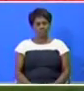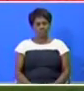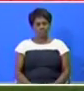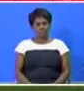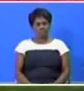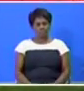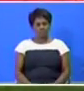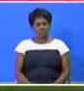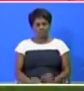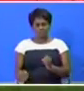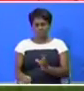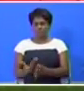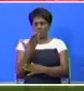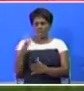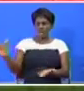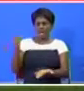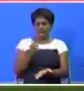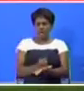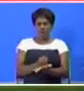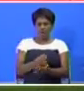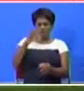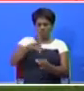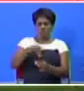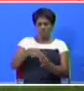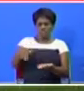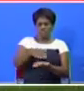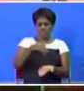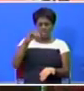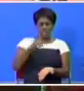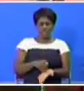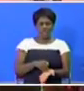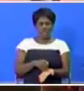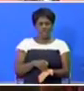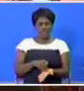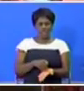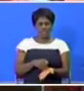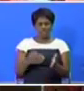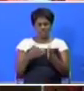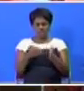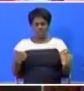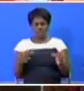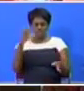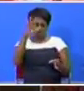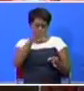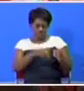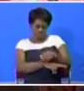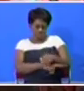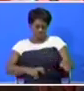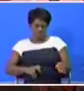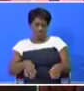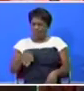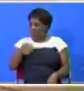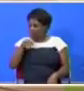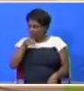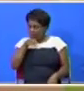As he launched the Adopt a Polling Station initiative aimed at preventing rigging, Raila eventually voiced what has